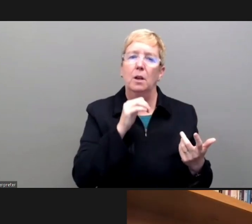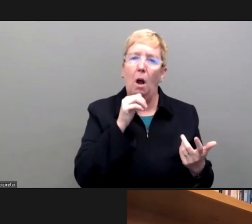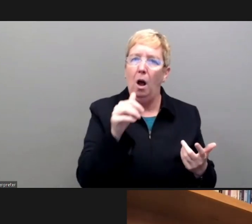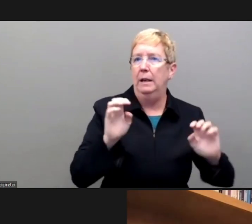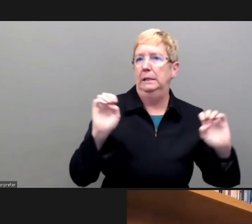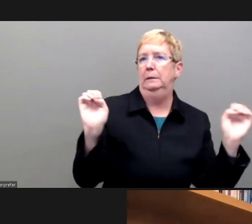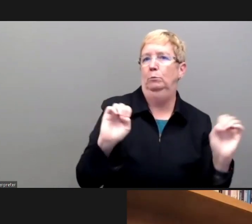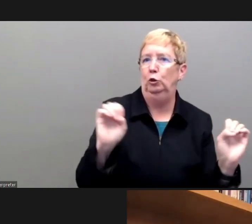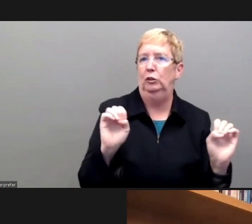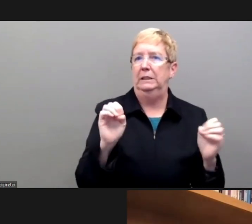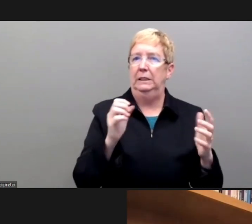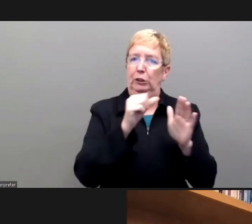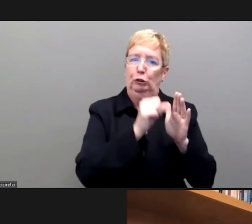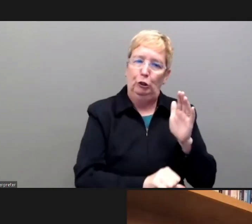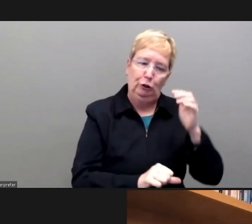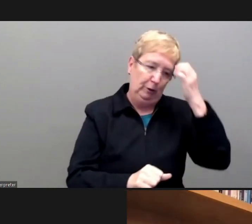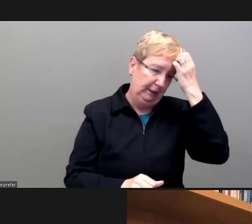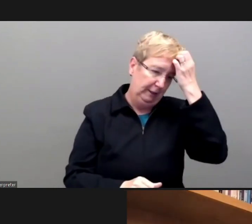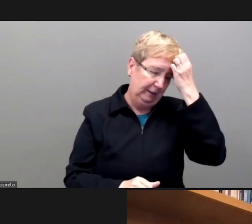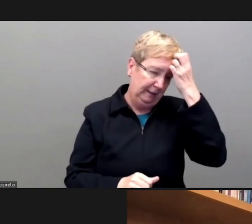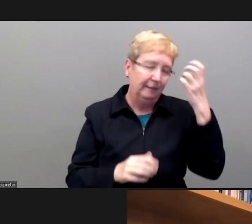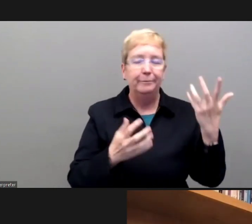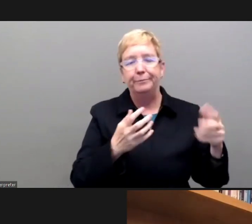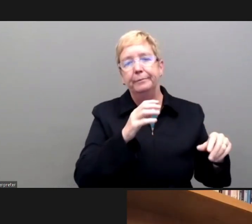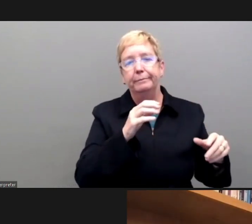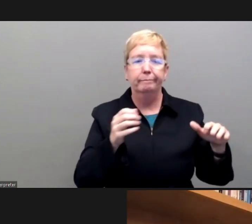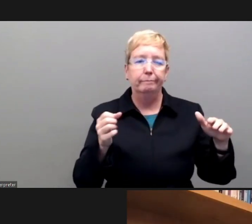non-life-threatening procedures or in-hospital